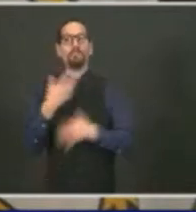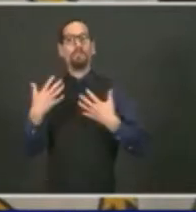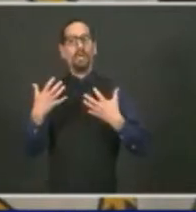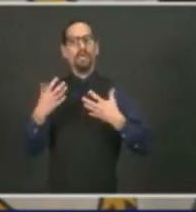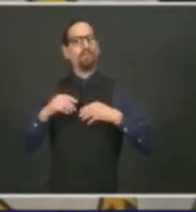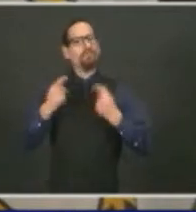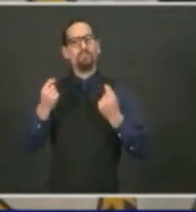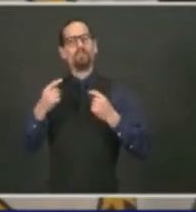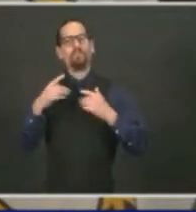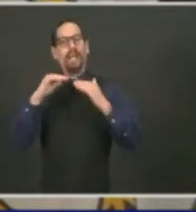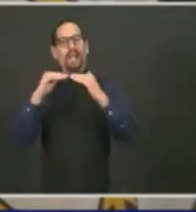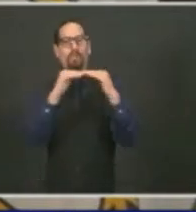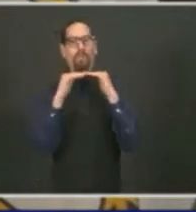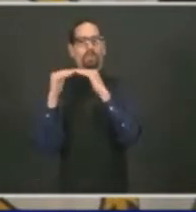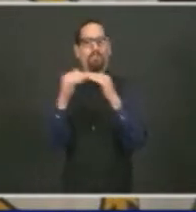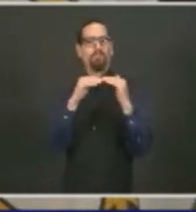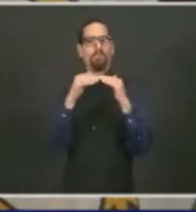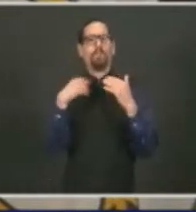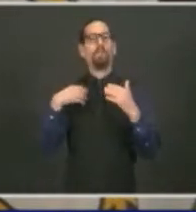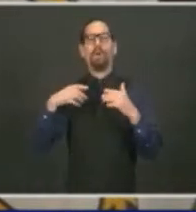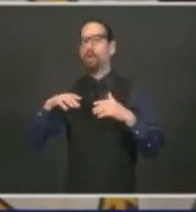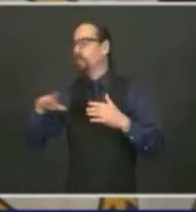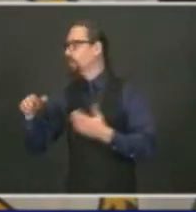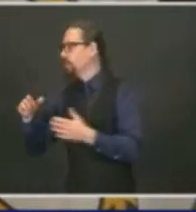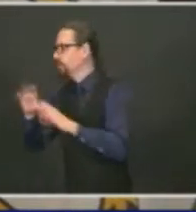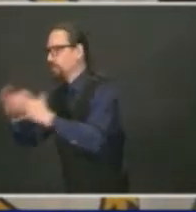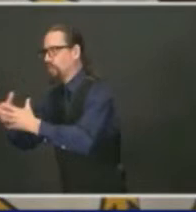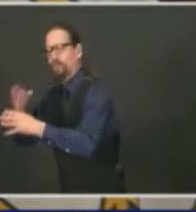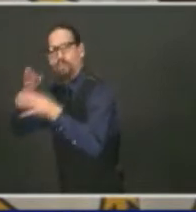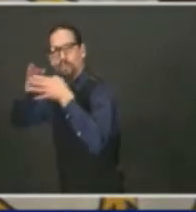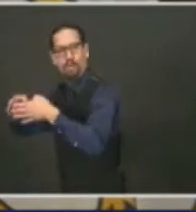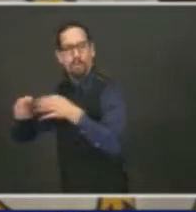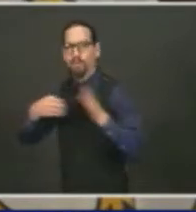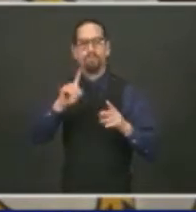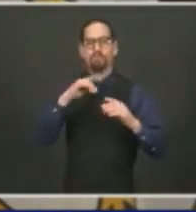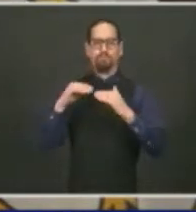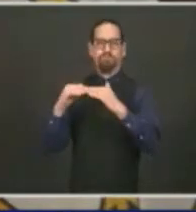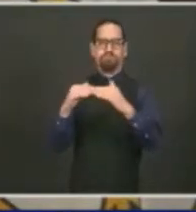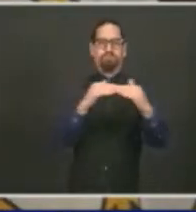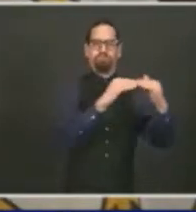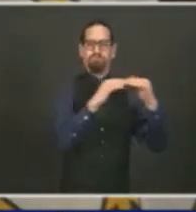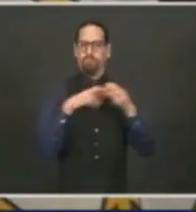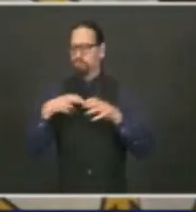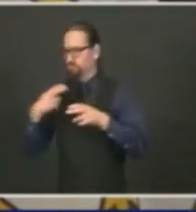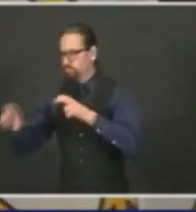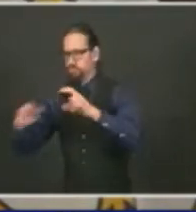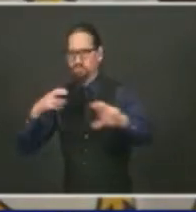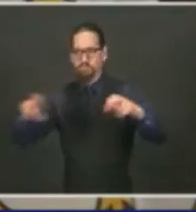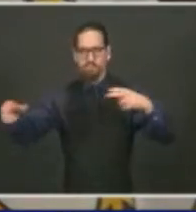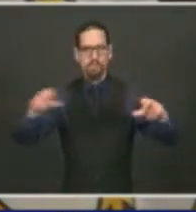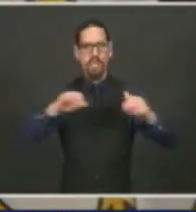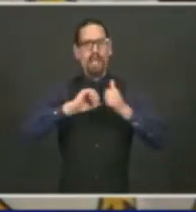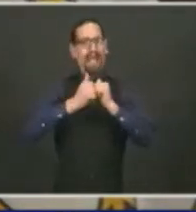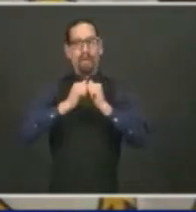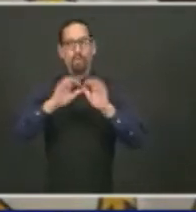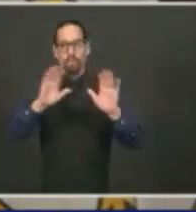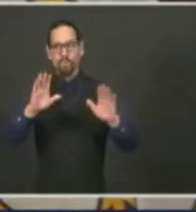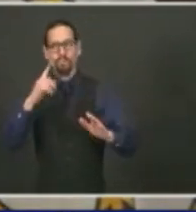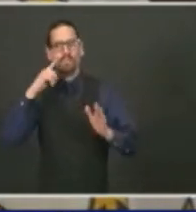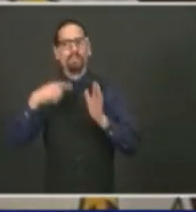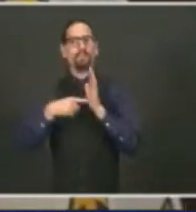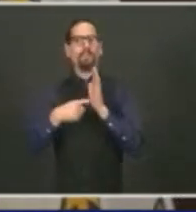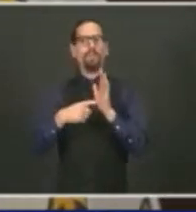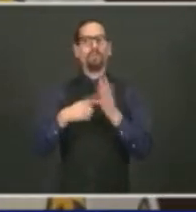the state. I'm going to give a few updates on that in a second. But if our state was a runner and this was a track race, right, I would say that we